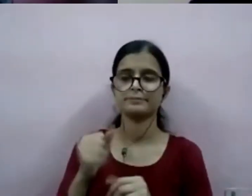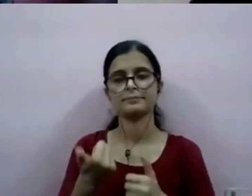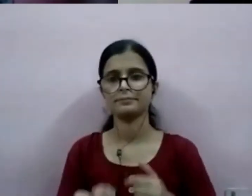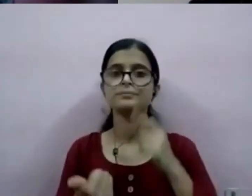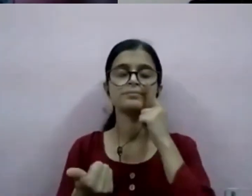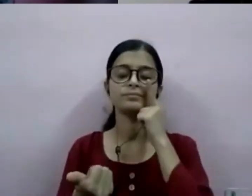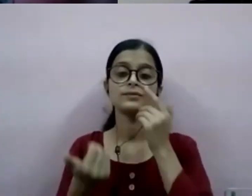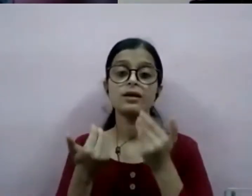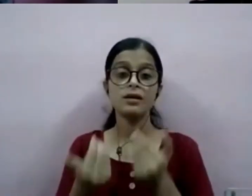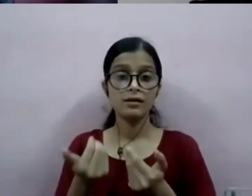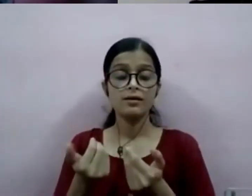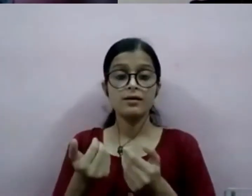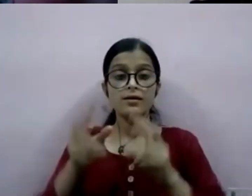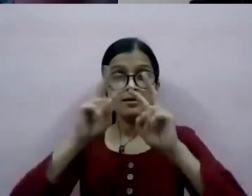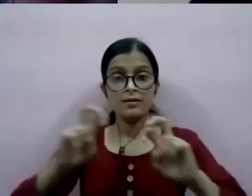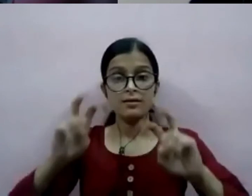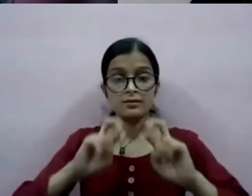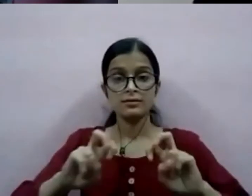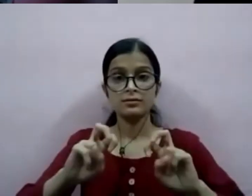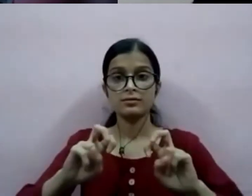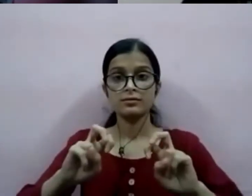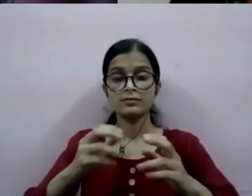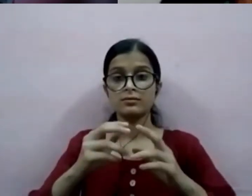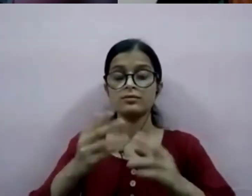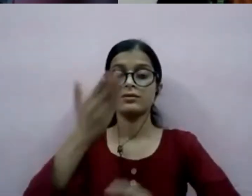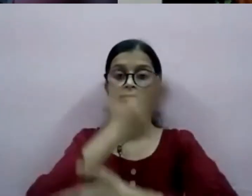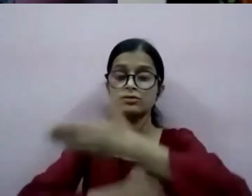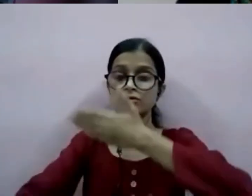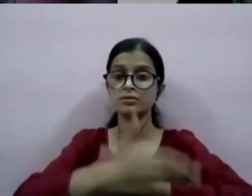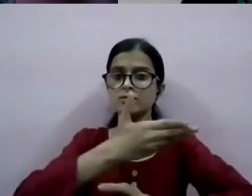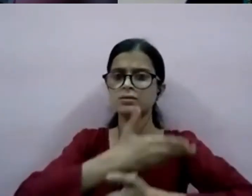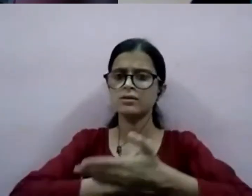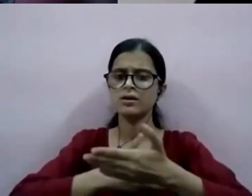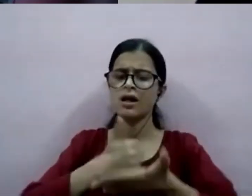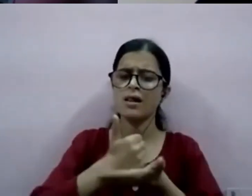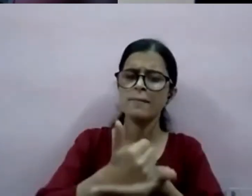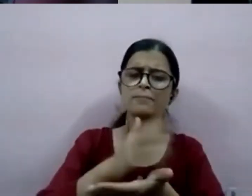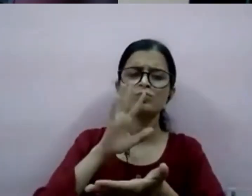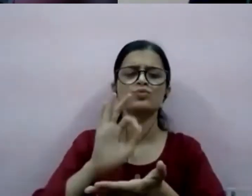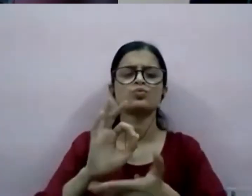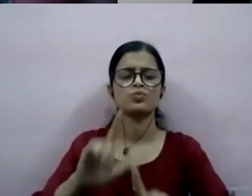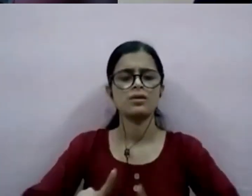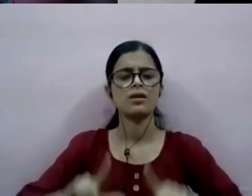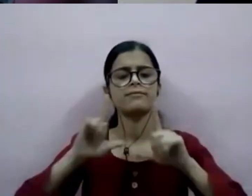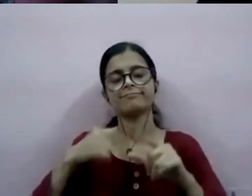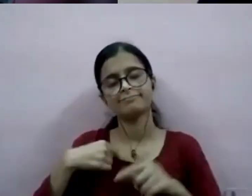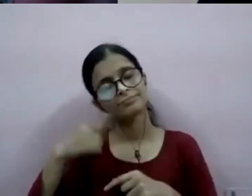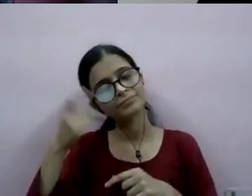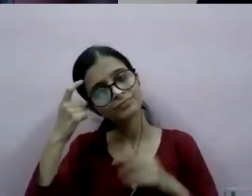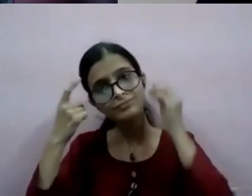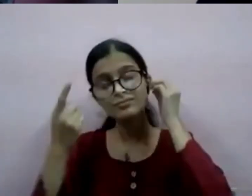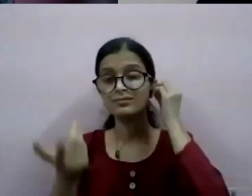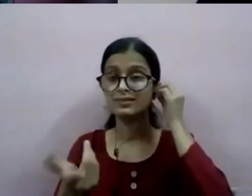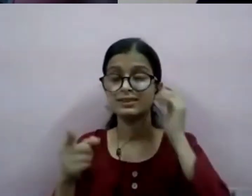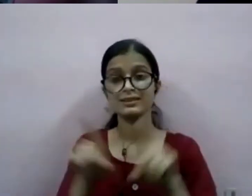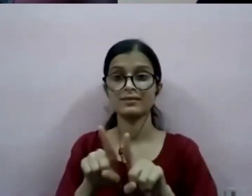How does research on disability help in real life? Again, I would think that most of what you've spoken